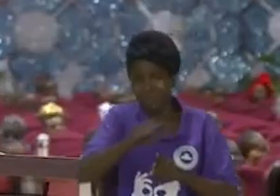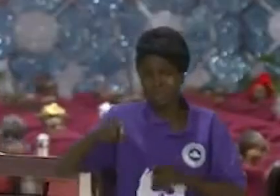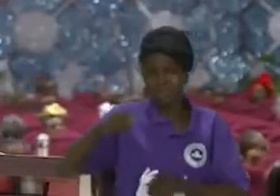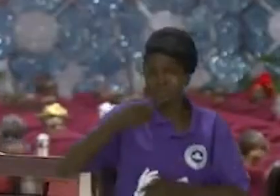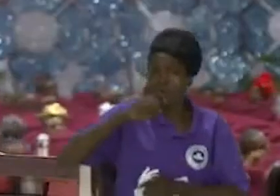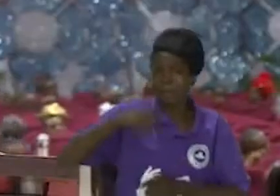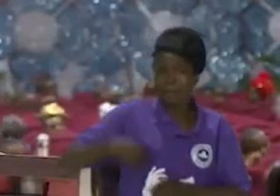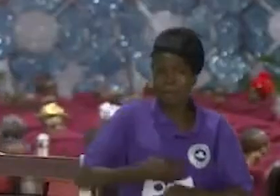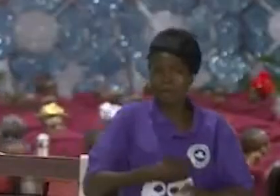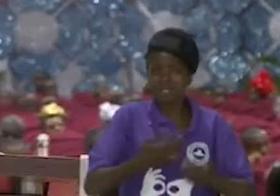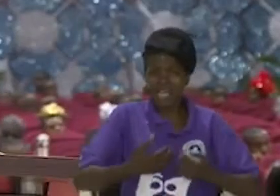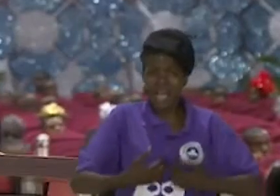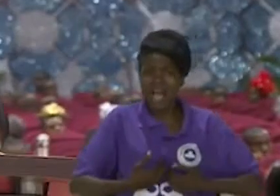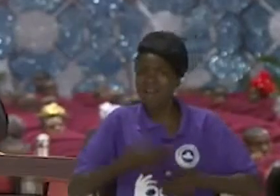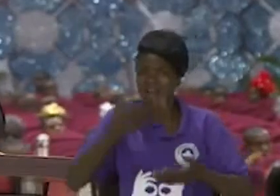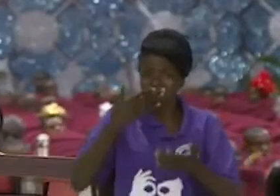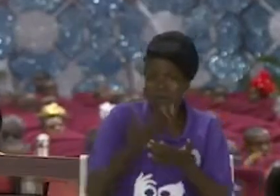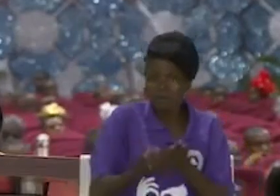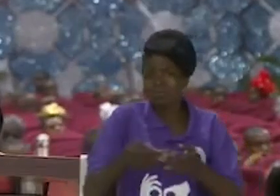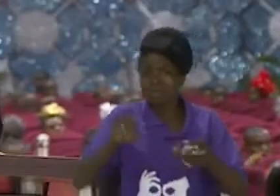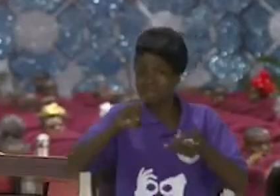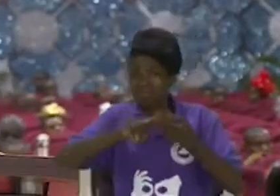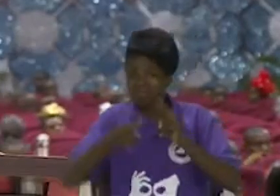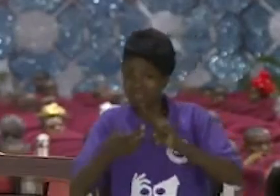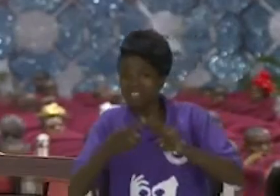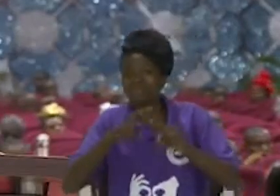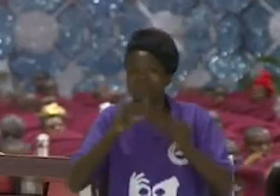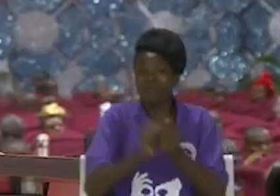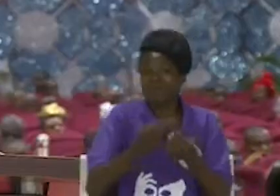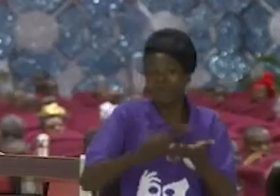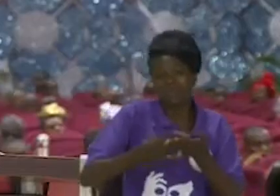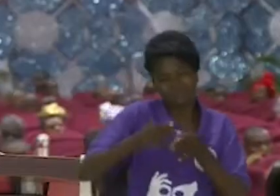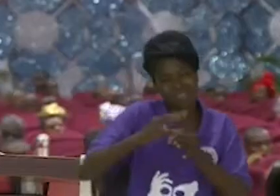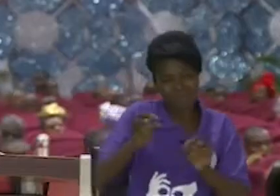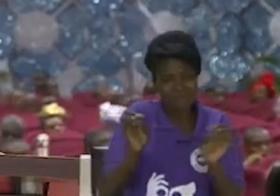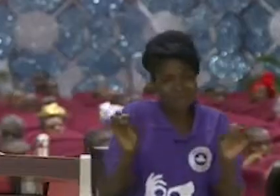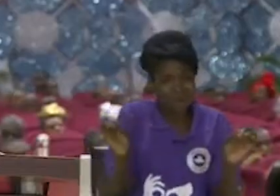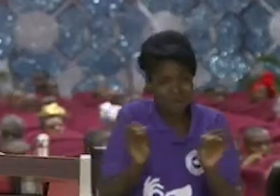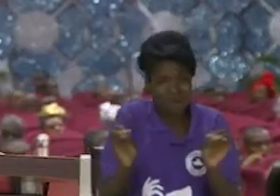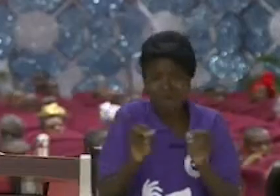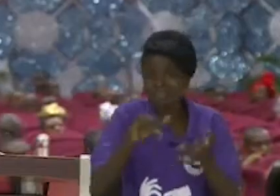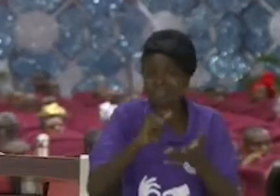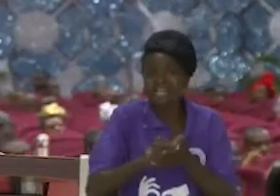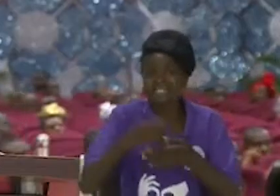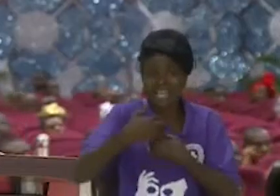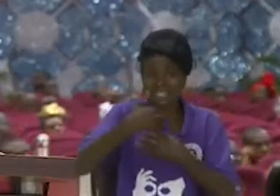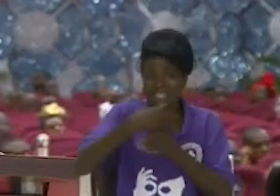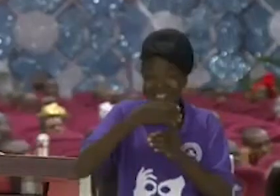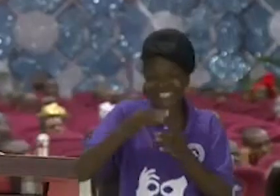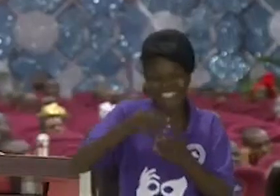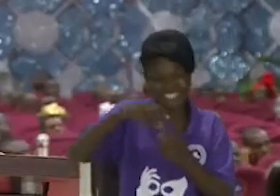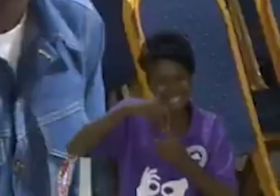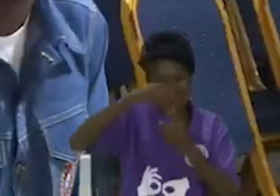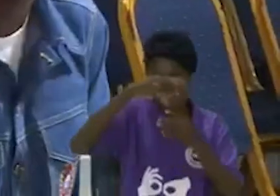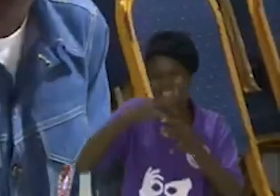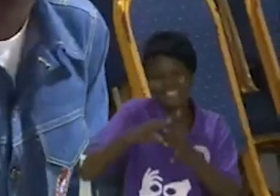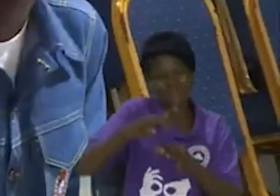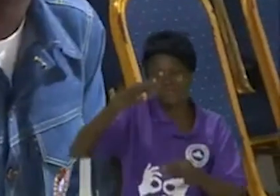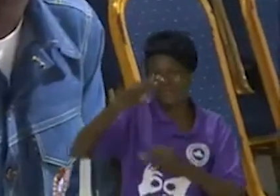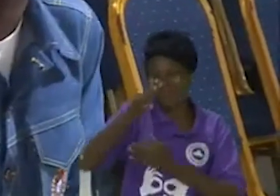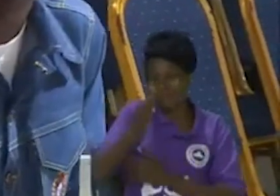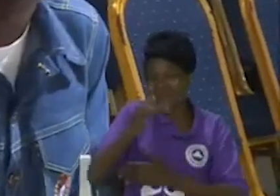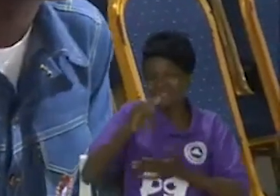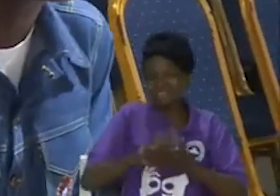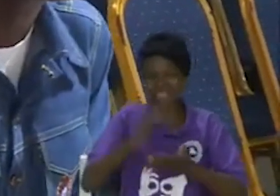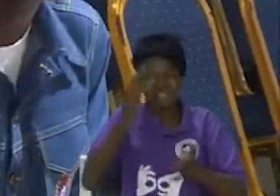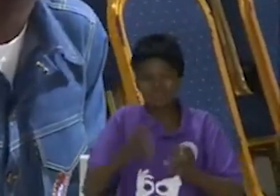have a working relationship with the Holy Spirit of God. Because He says, no man knows the mind of God except the Spirit of God. He reveals what?